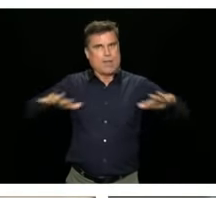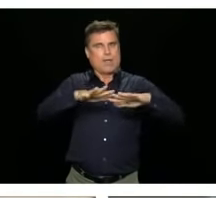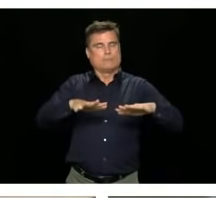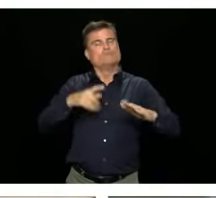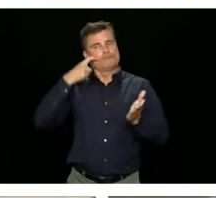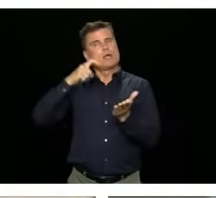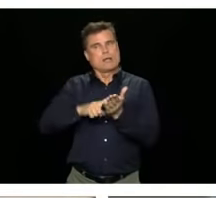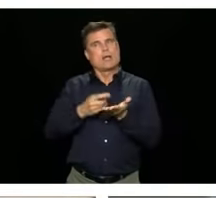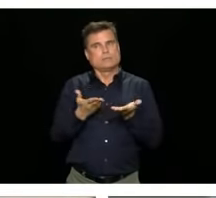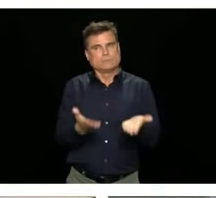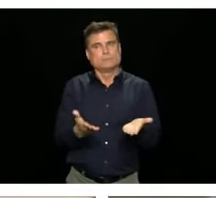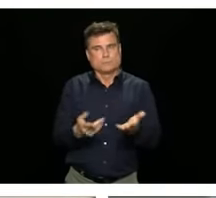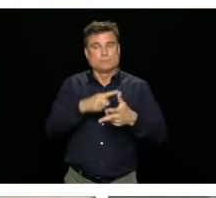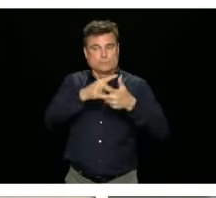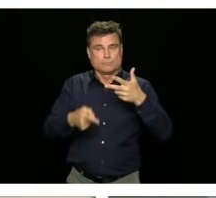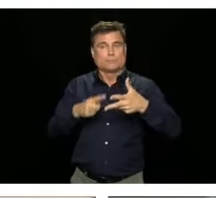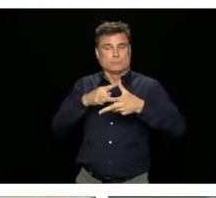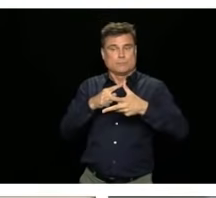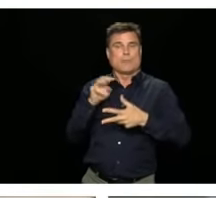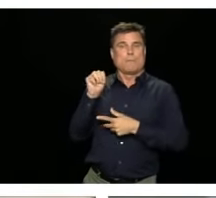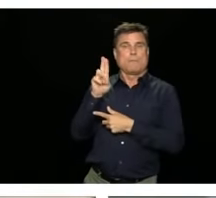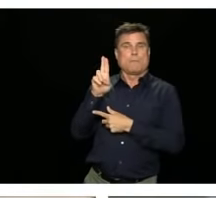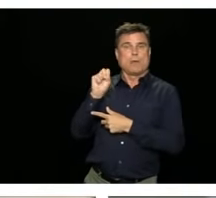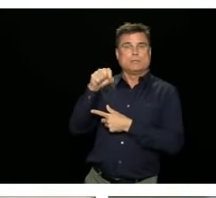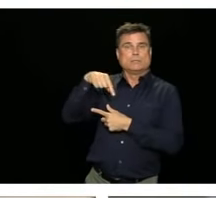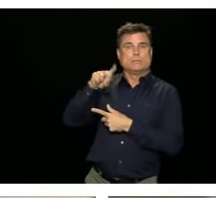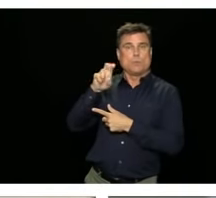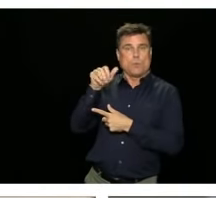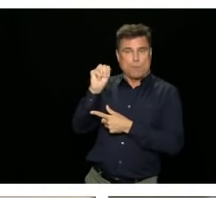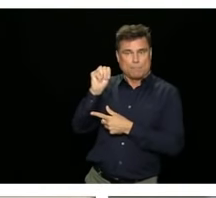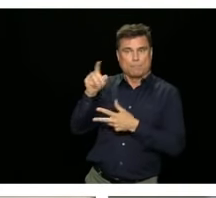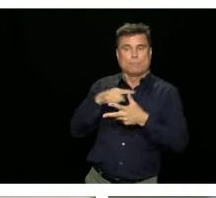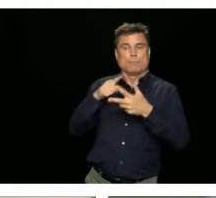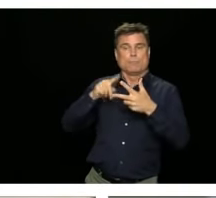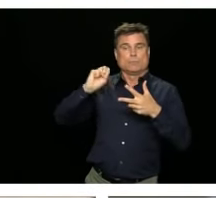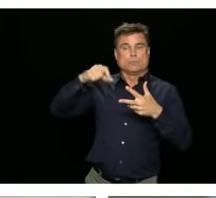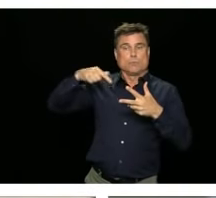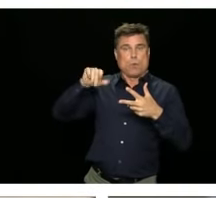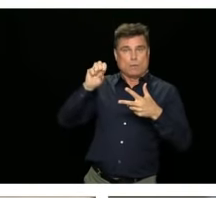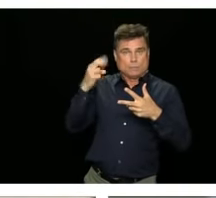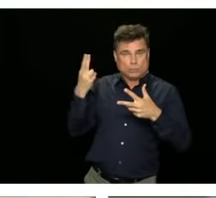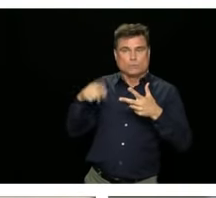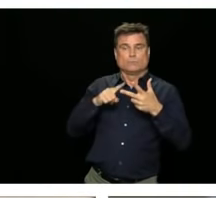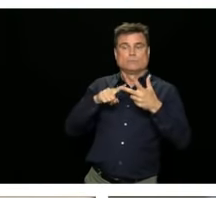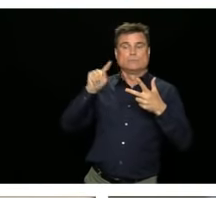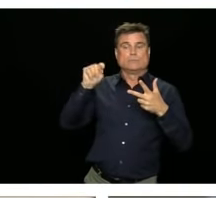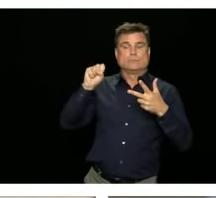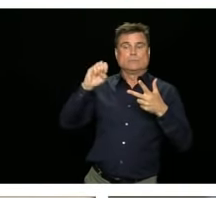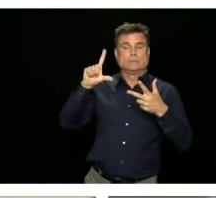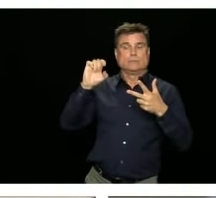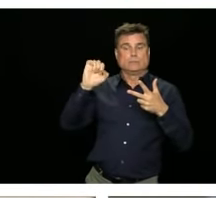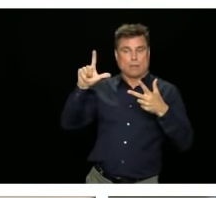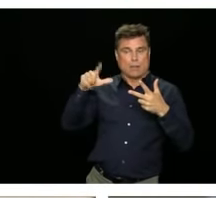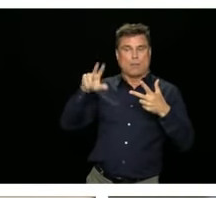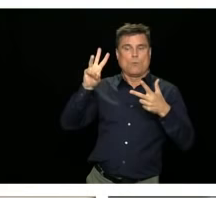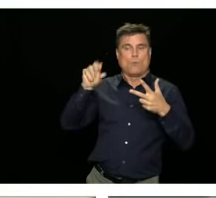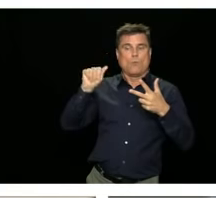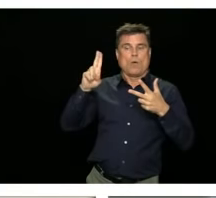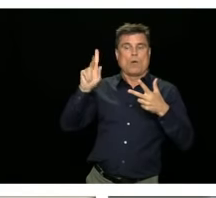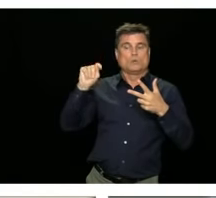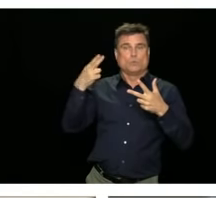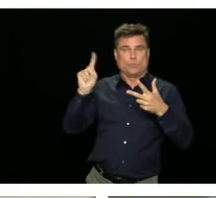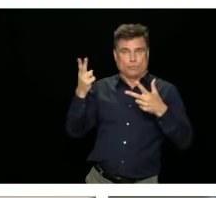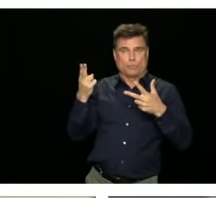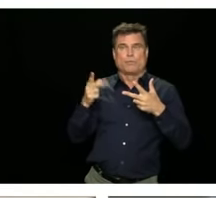people, because that's the territory that I'm on here in Vancouver today. And as a Métis person from Alberta, I want to acknowledge that I